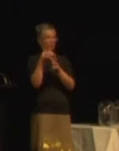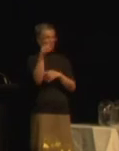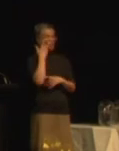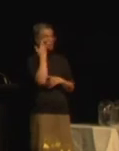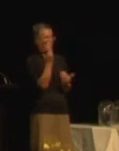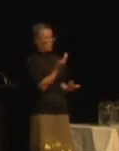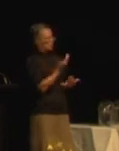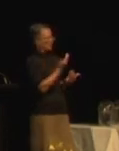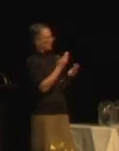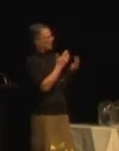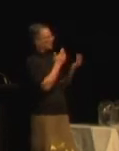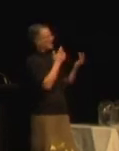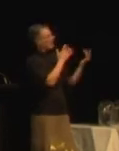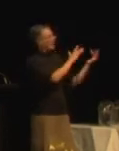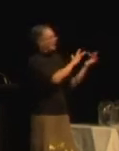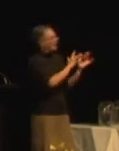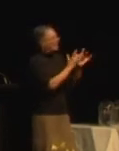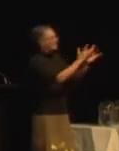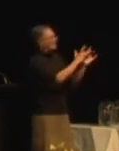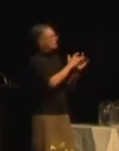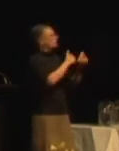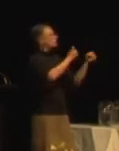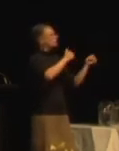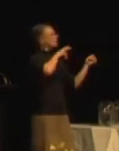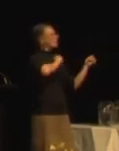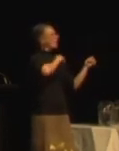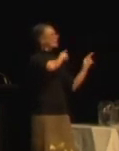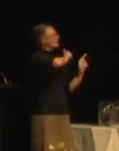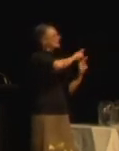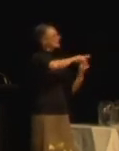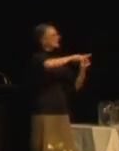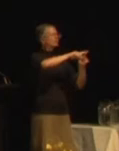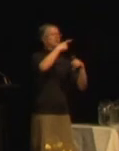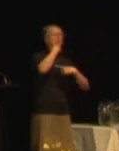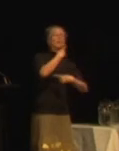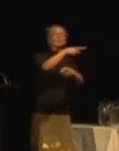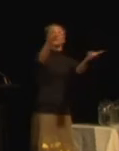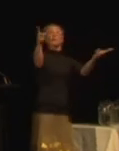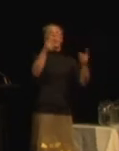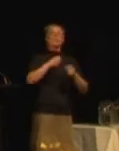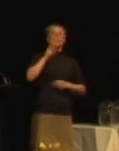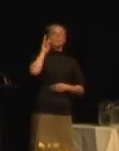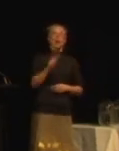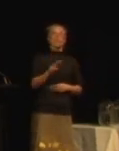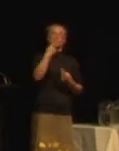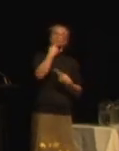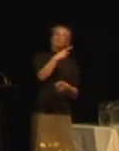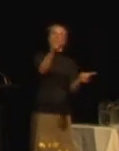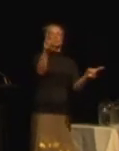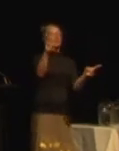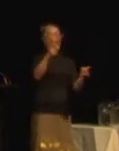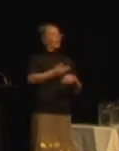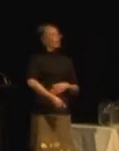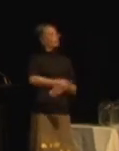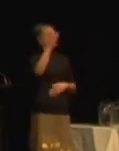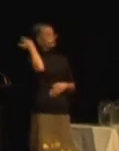voices to be heard that could not make it through the bottleneck that controlled what would be distributed before. Initially, when they saw the prospect of this, many